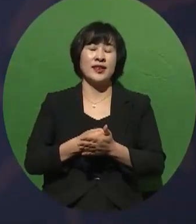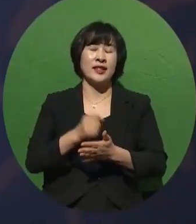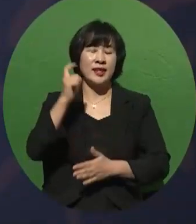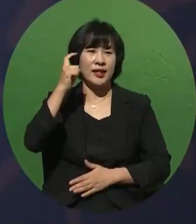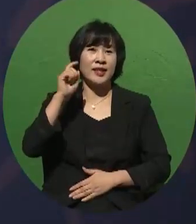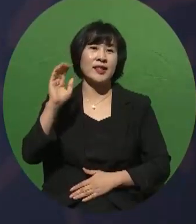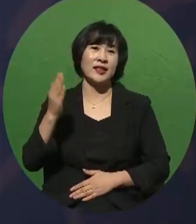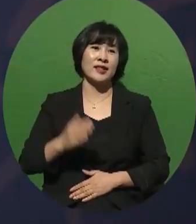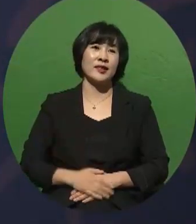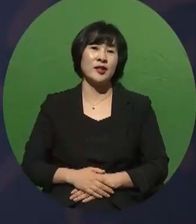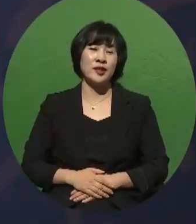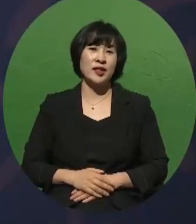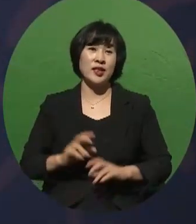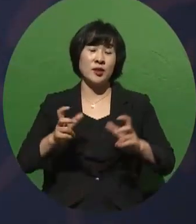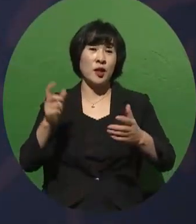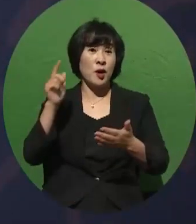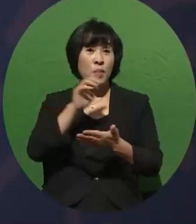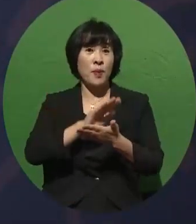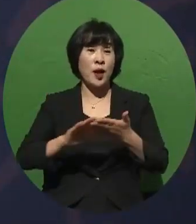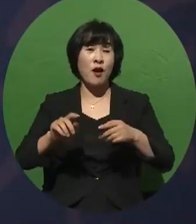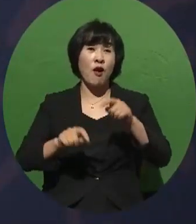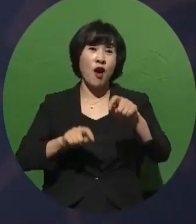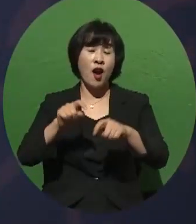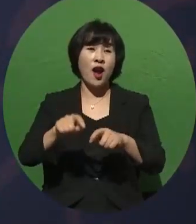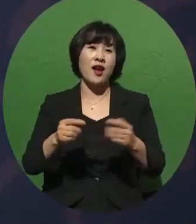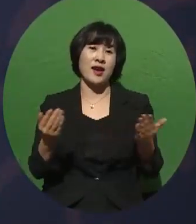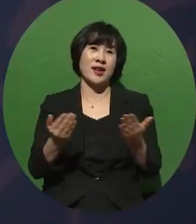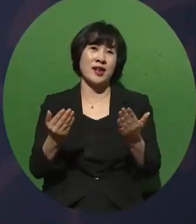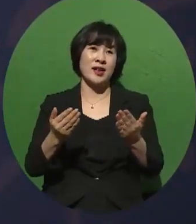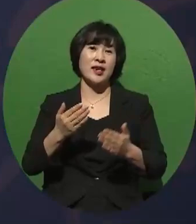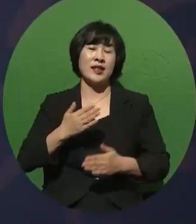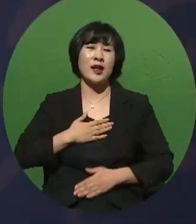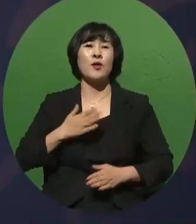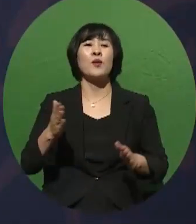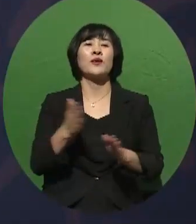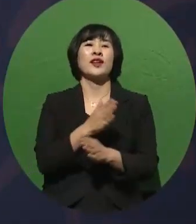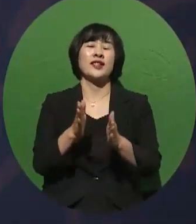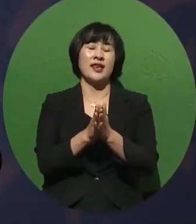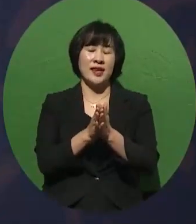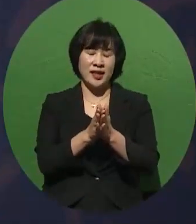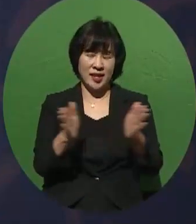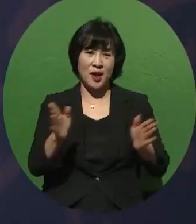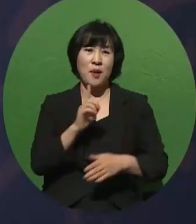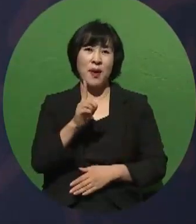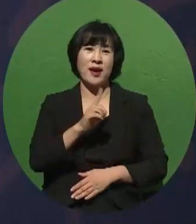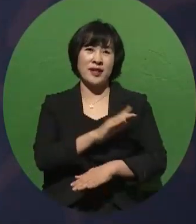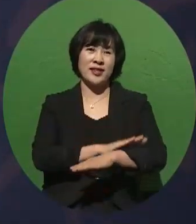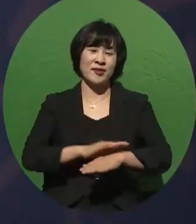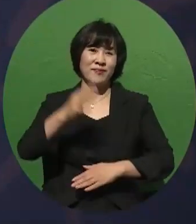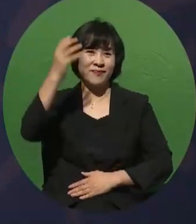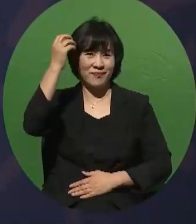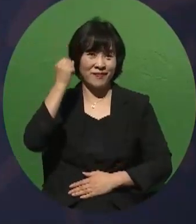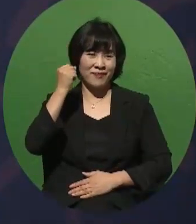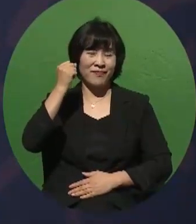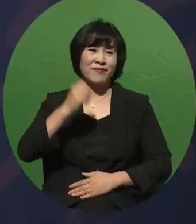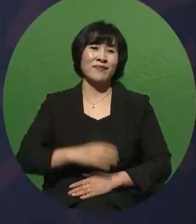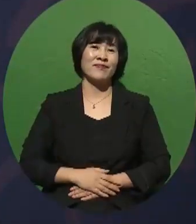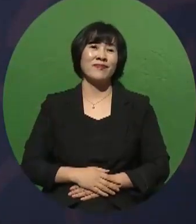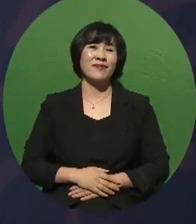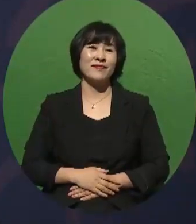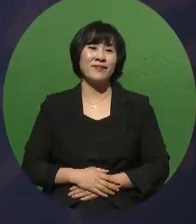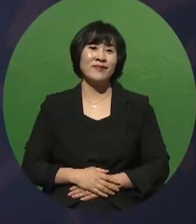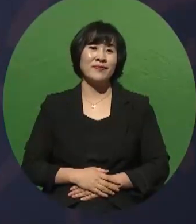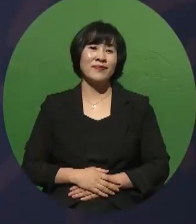and we could hear the commitment of Jeollanamdo. And also, achieving peace begins from ourselves. Once again,